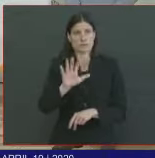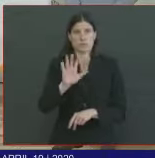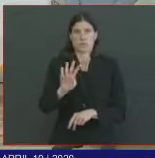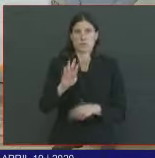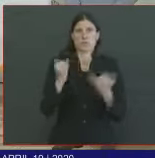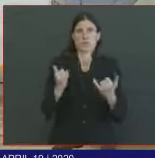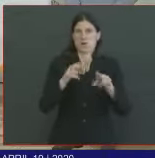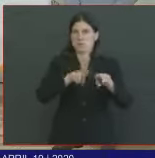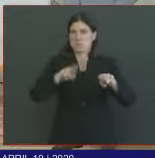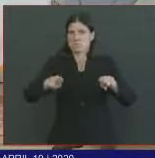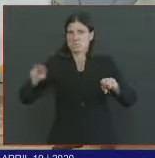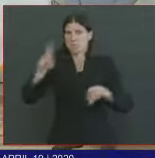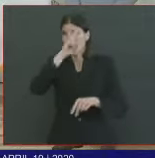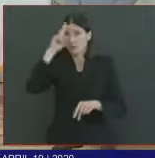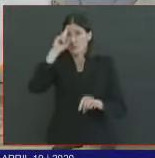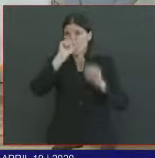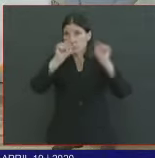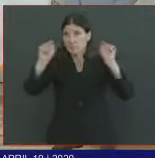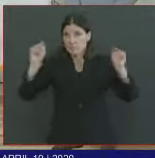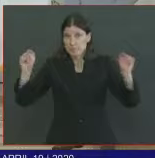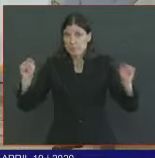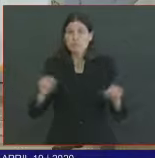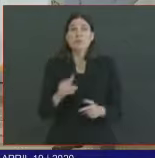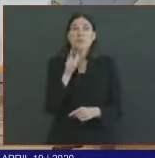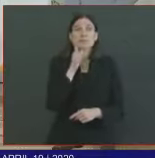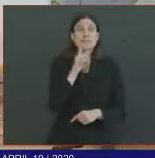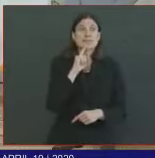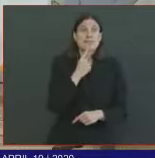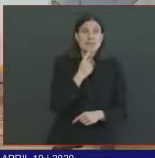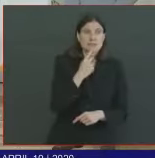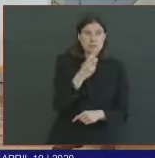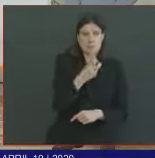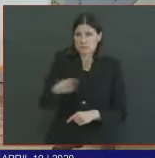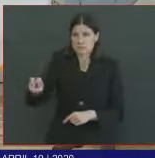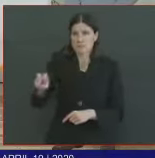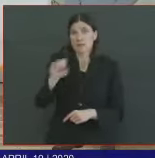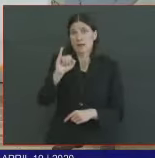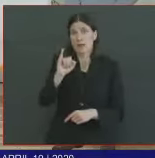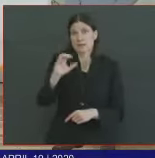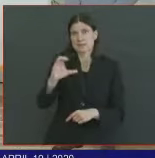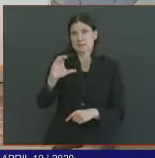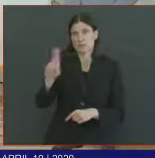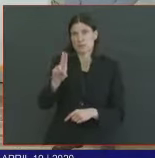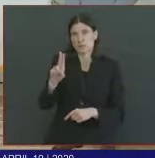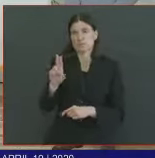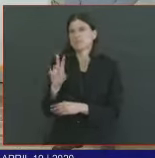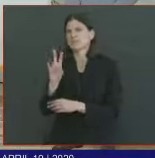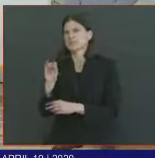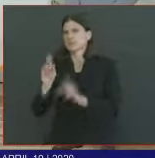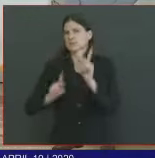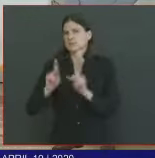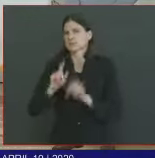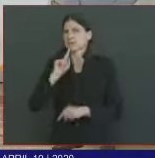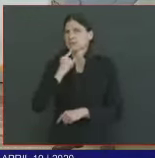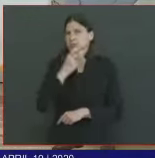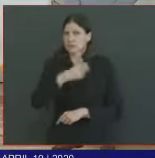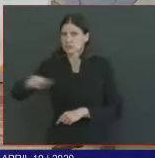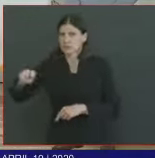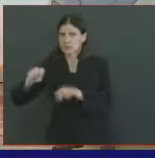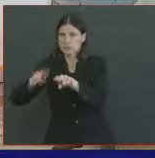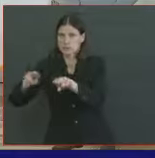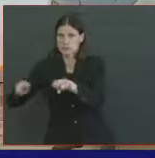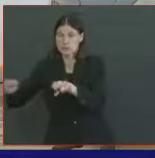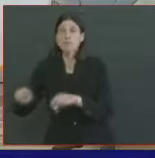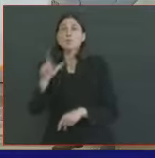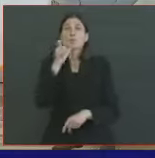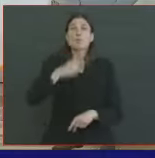breathing machine. That means there's a machine that breathes oxygenated air in for them, and then through a plastic tube right through their trachea, it